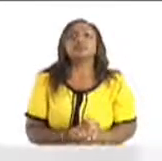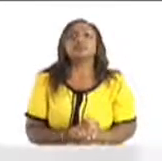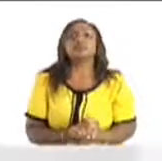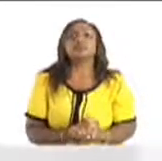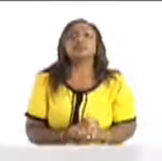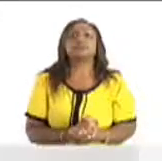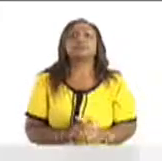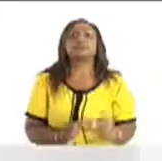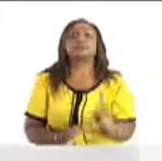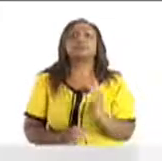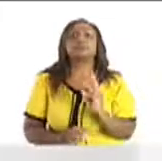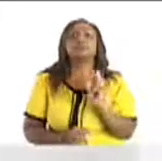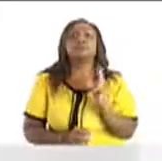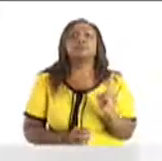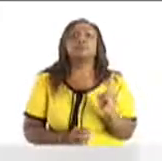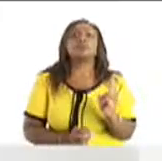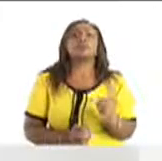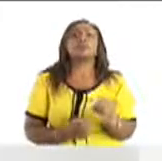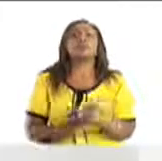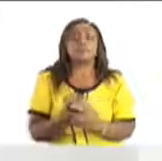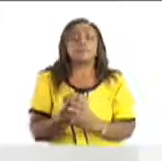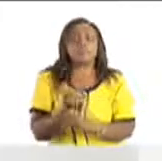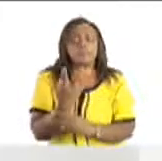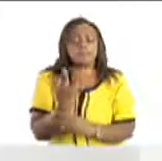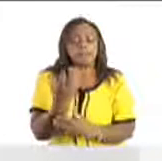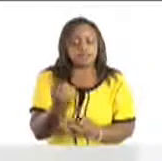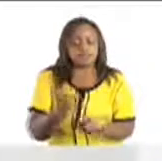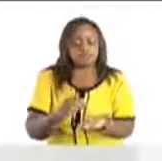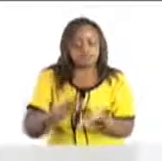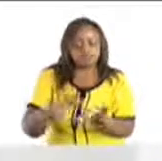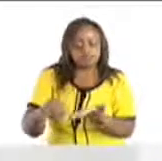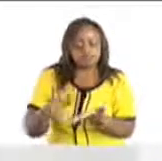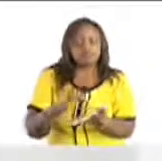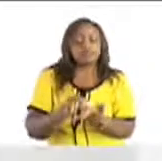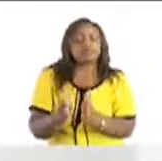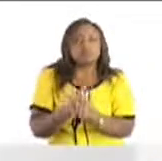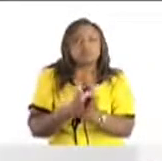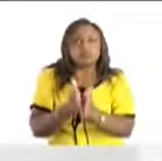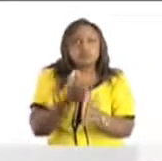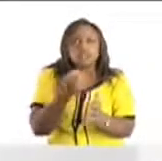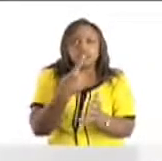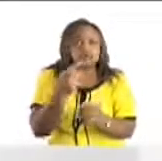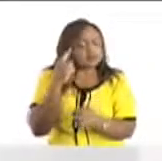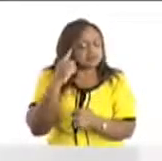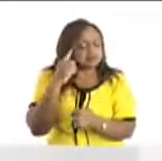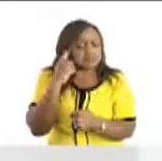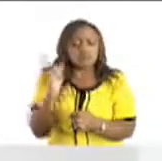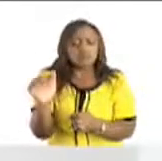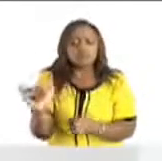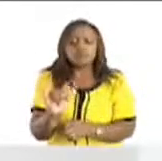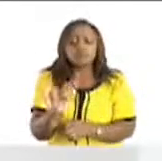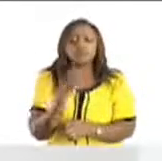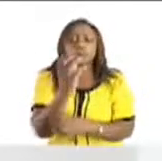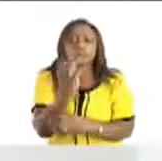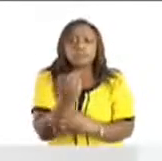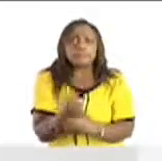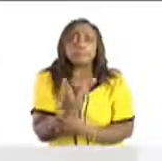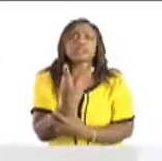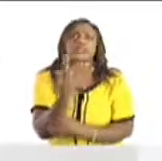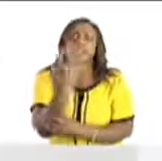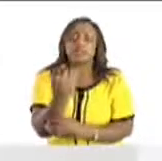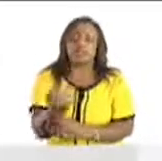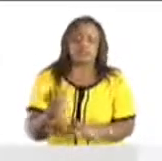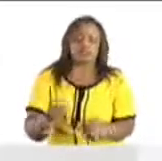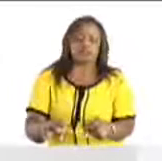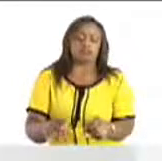Good. Plants that are seeds and nuts. Think of any food that is